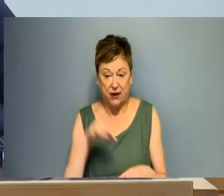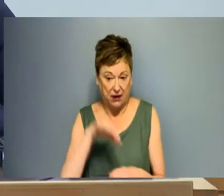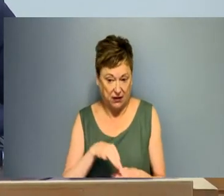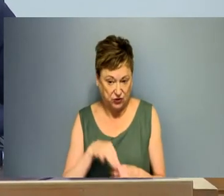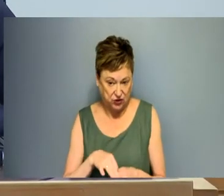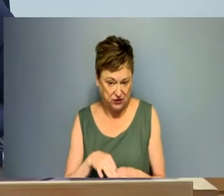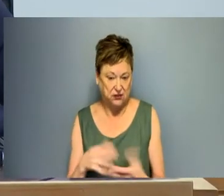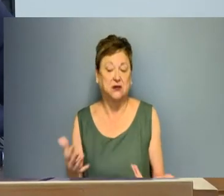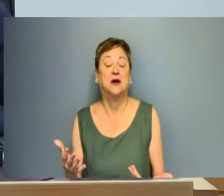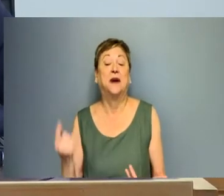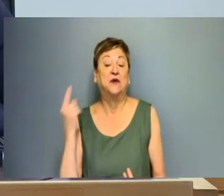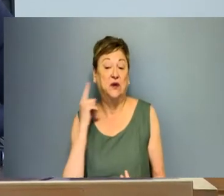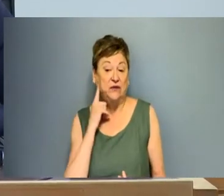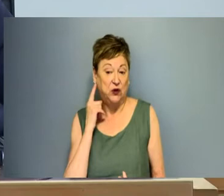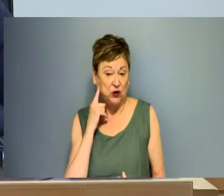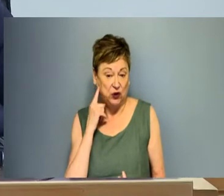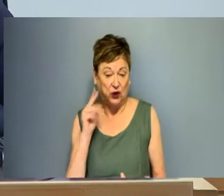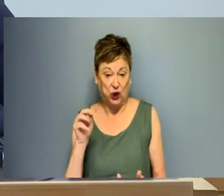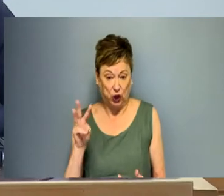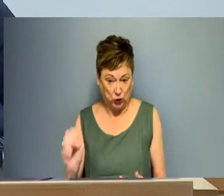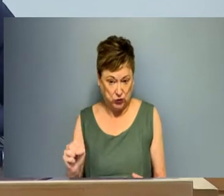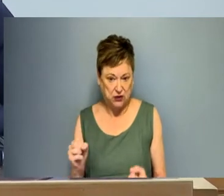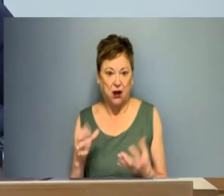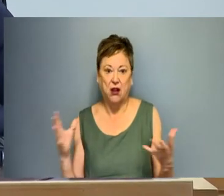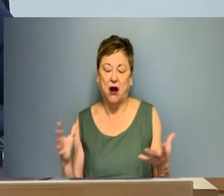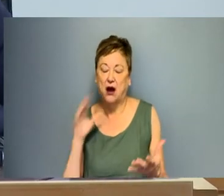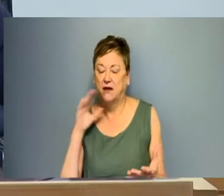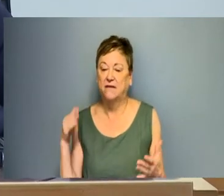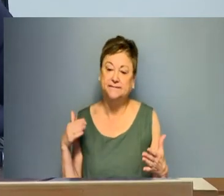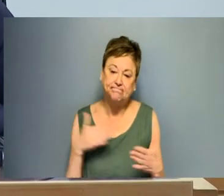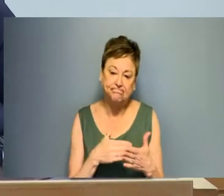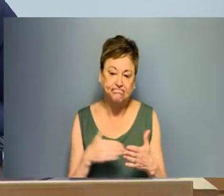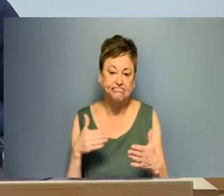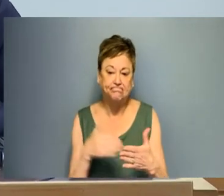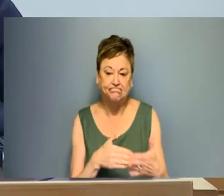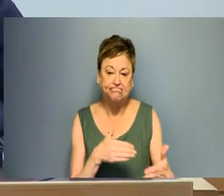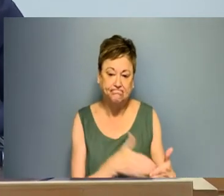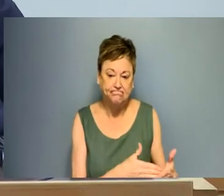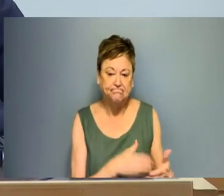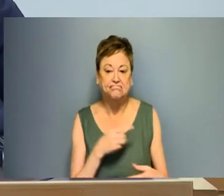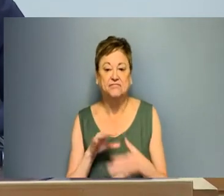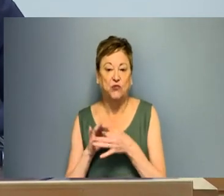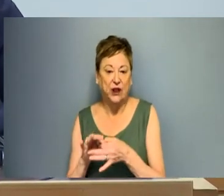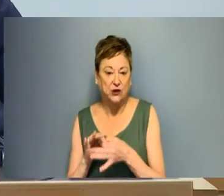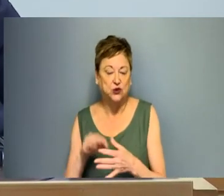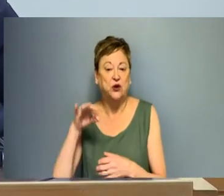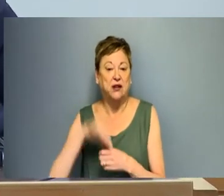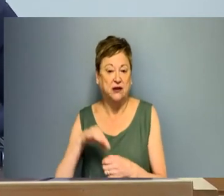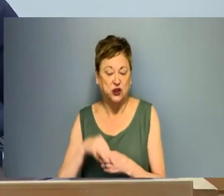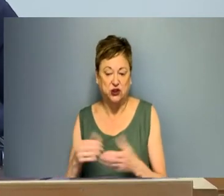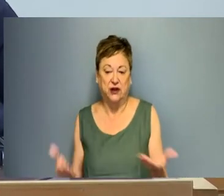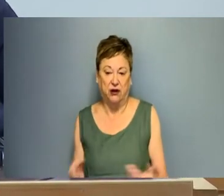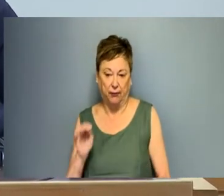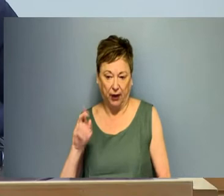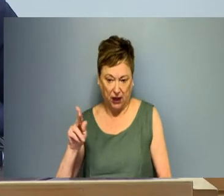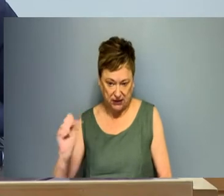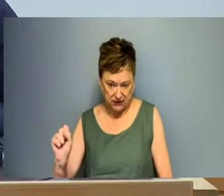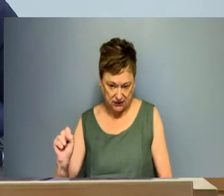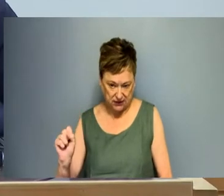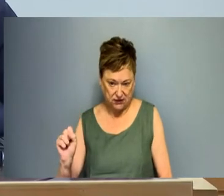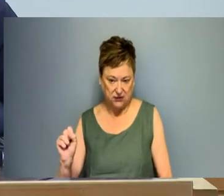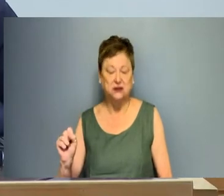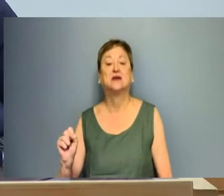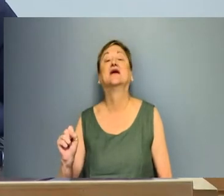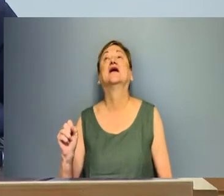have heard in the news that there's a lot of litigation concerning the election. Here in Bucks this year, that's actually all